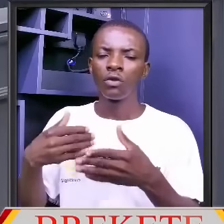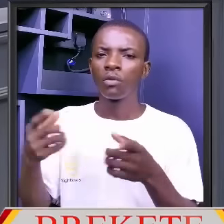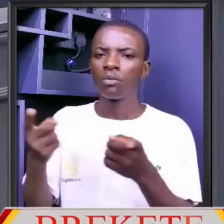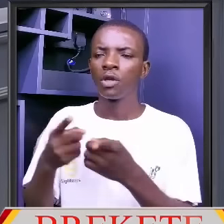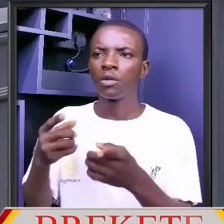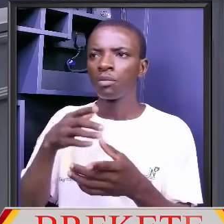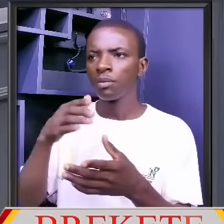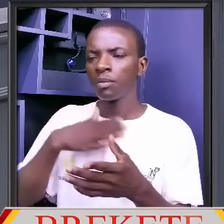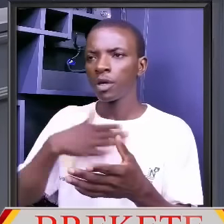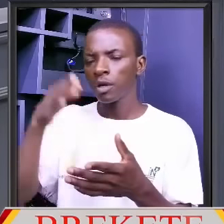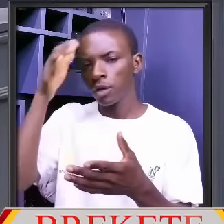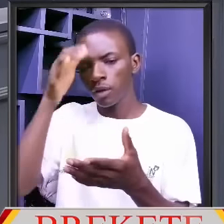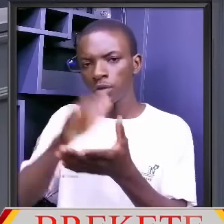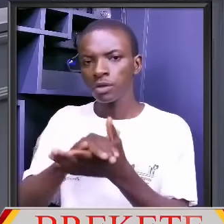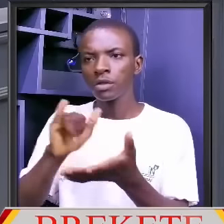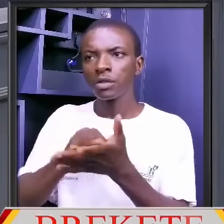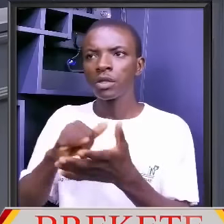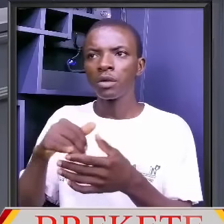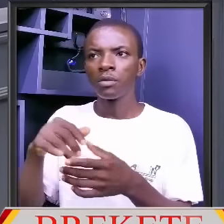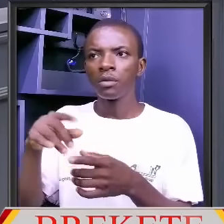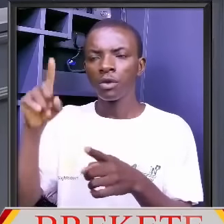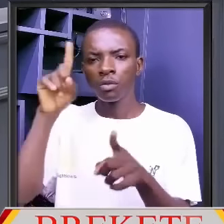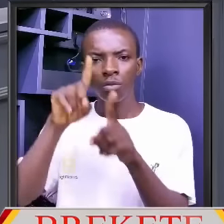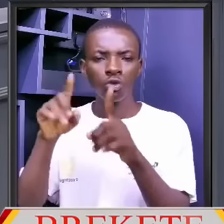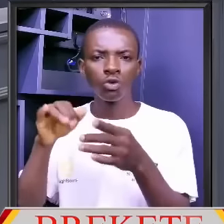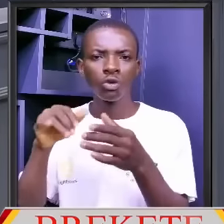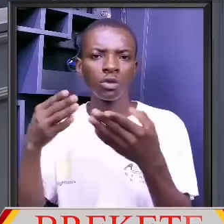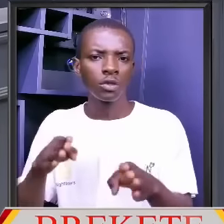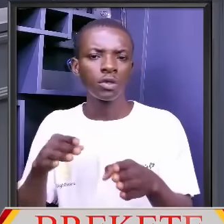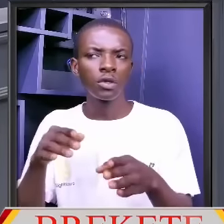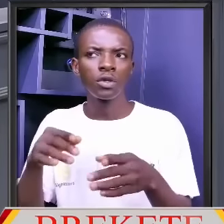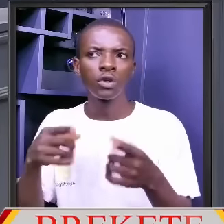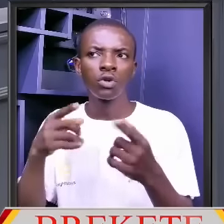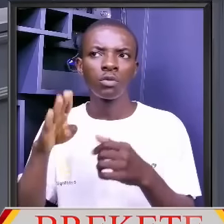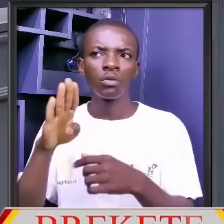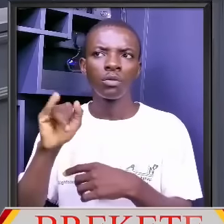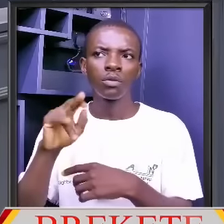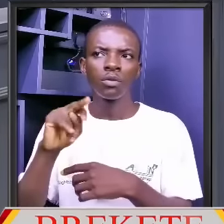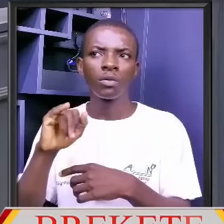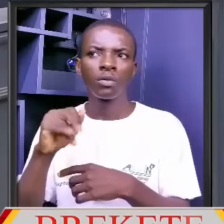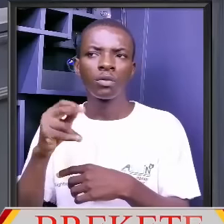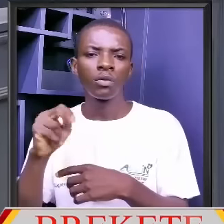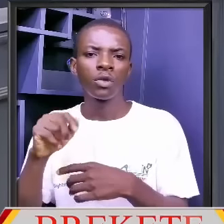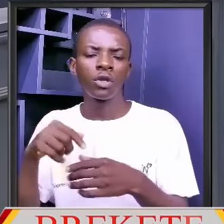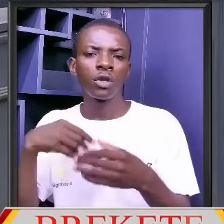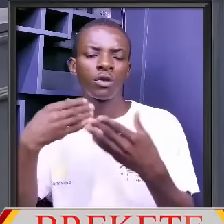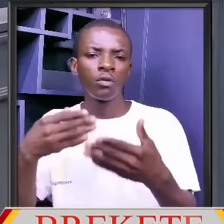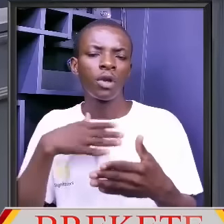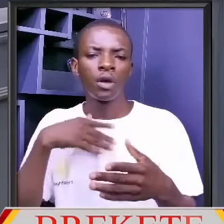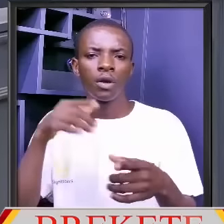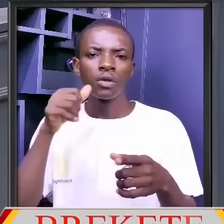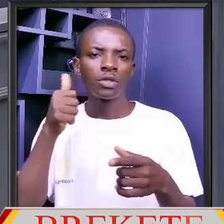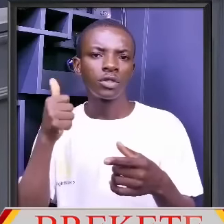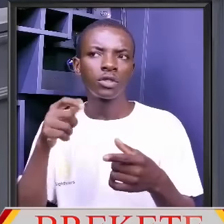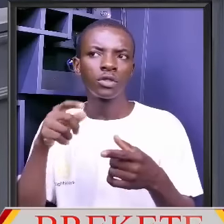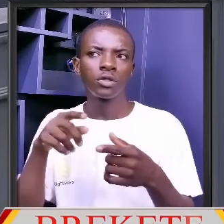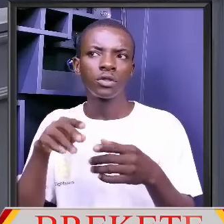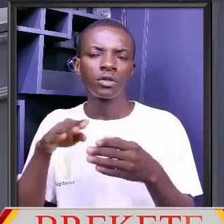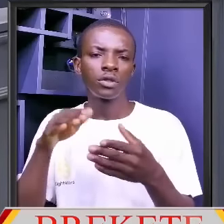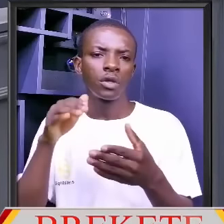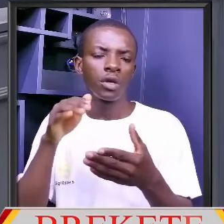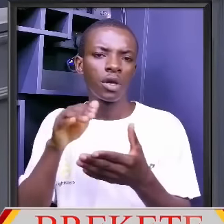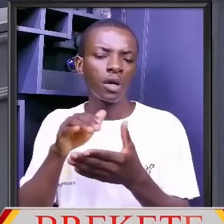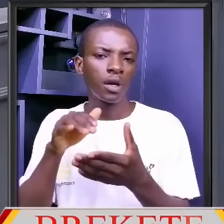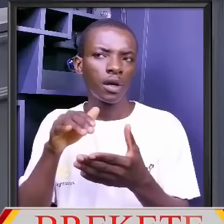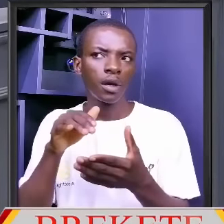husband. My late brother, so he can't come Benin, come that my mama's sister house. Can't do Christmas.